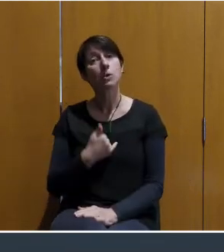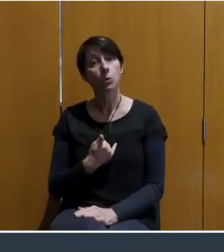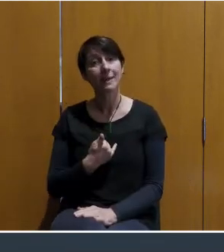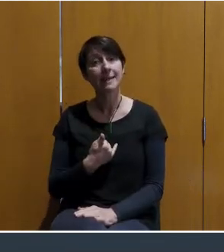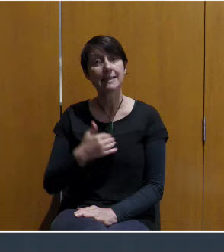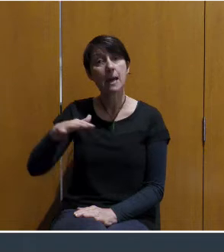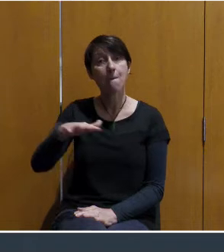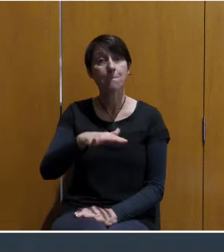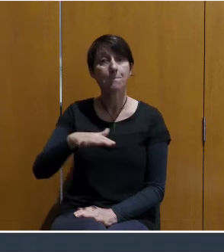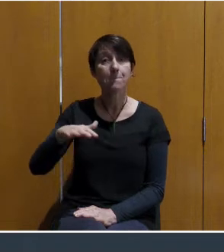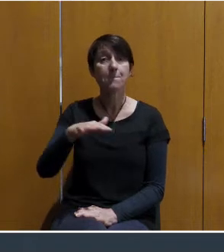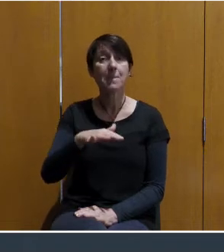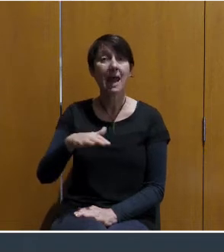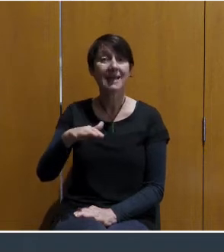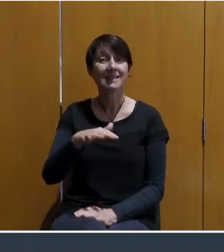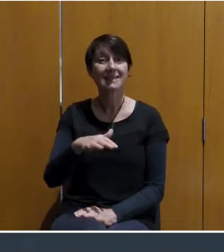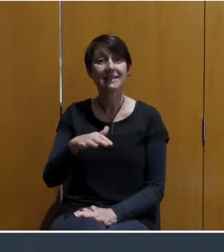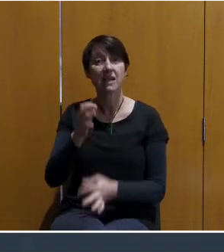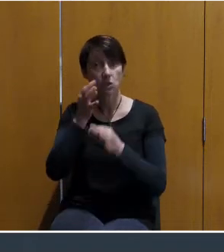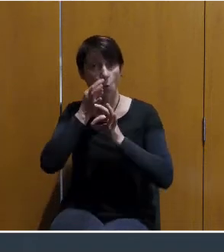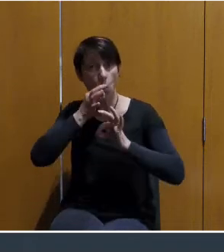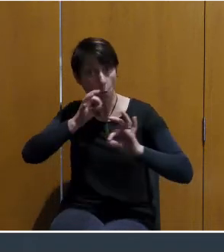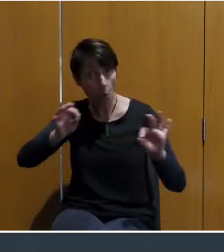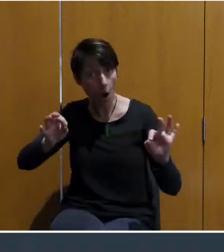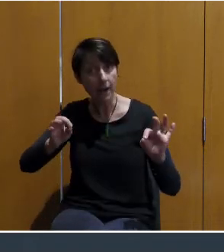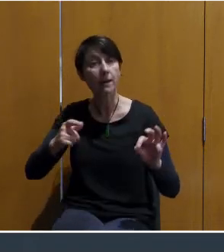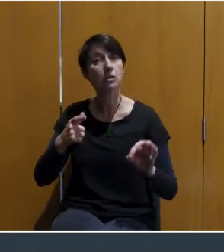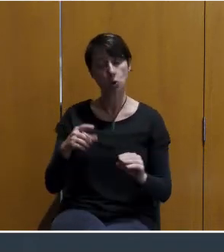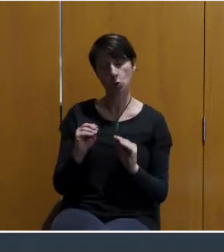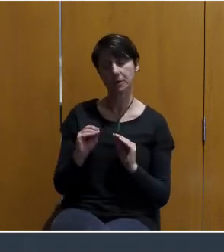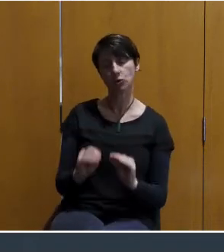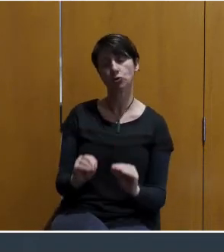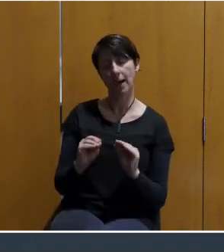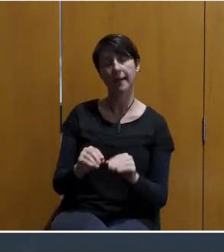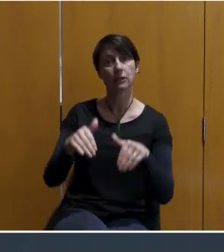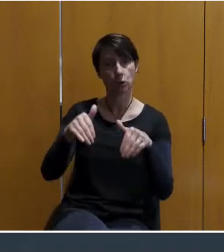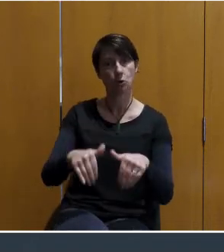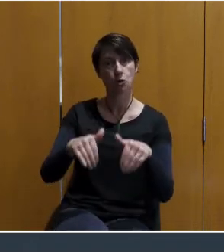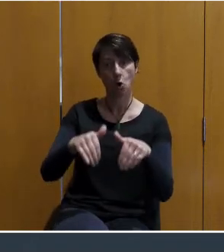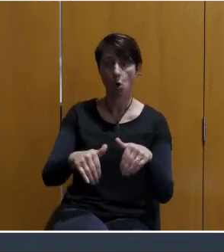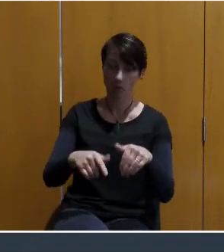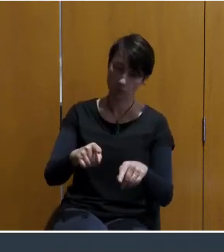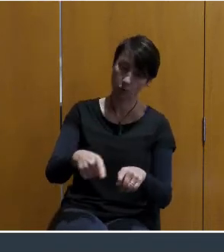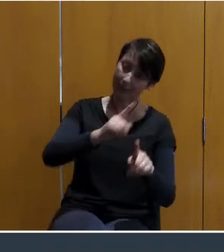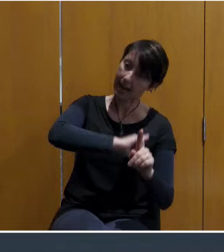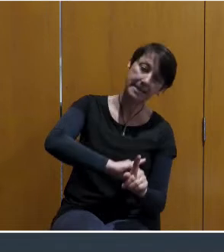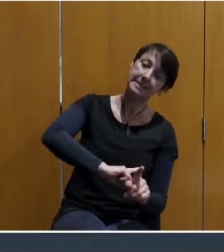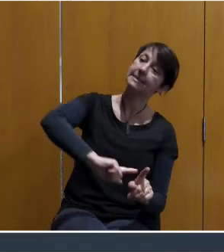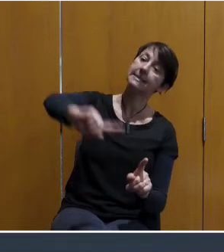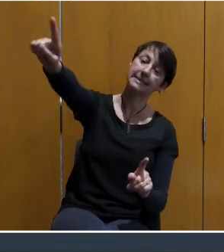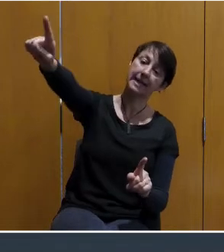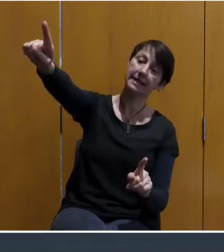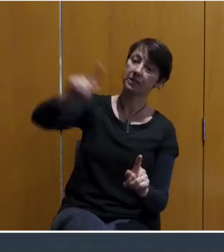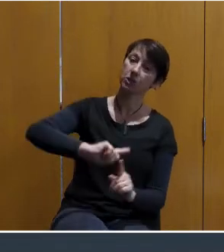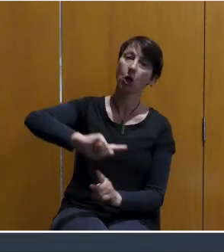needing to send your dog to a mat in the distance, or go back and pick an article up that you have dropped, or do a